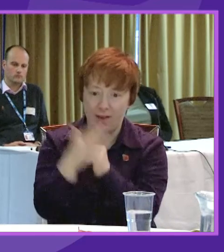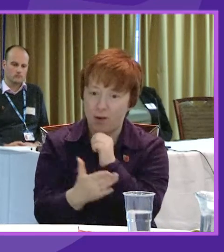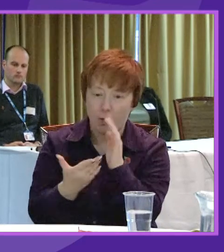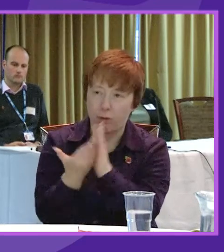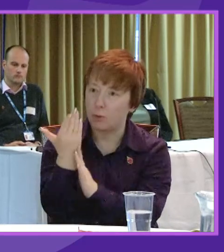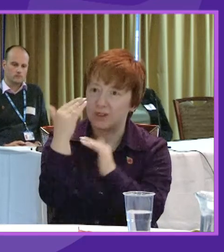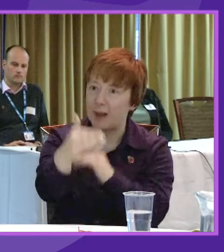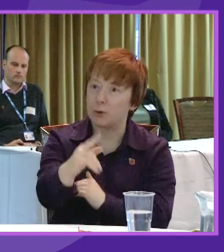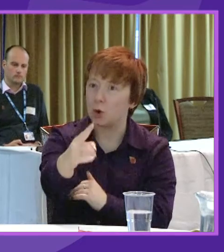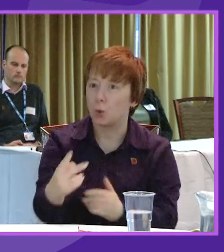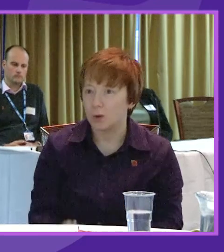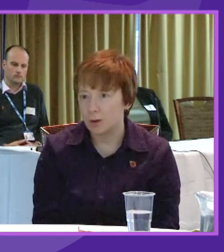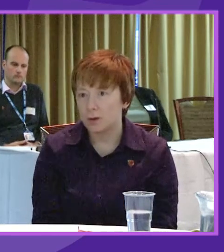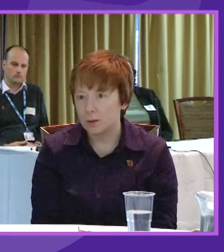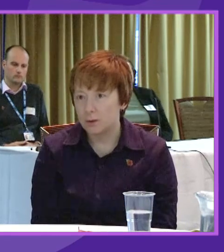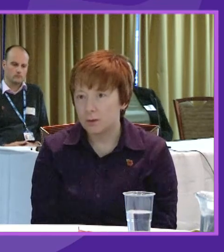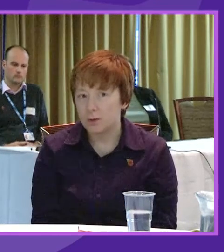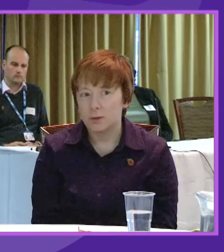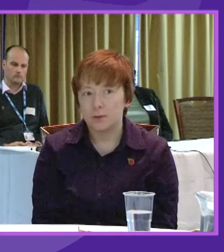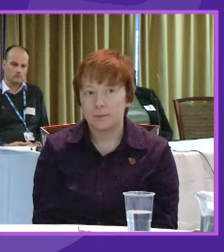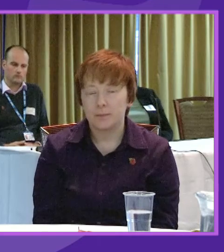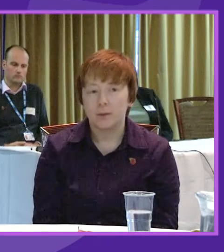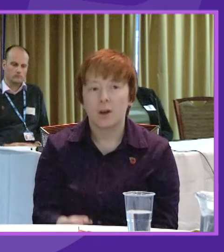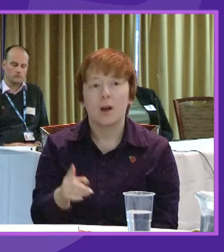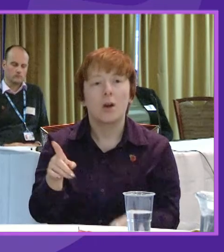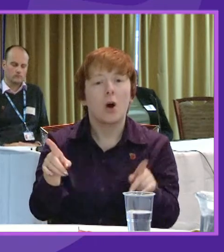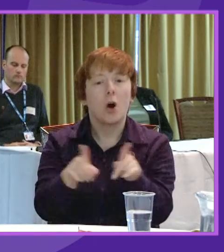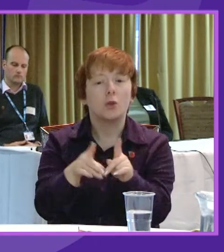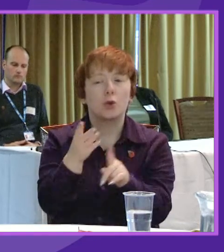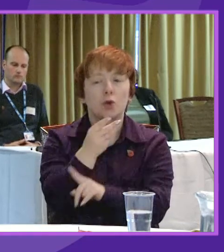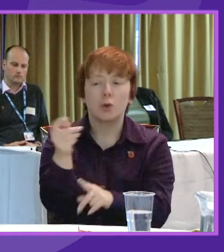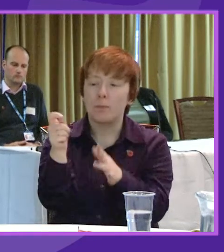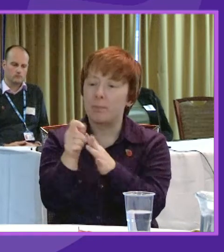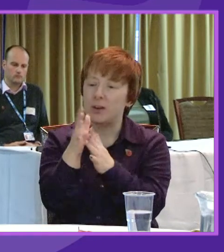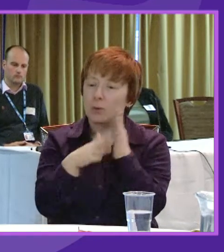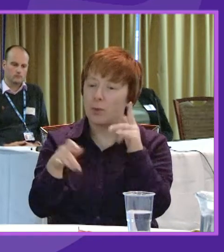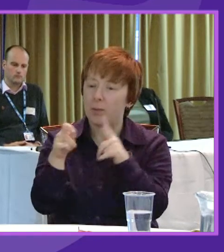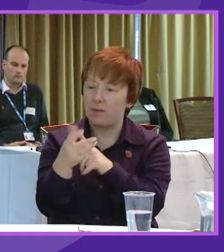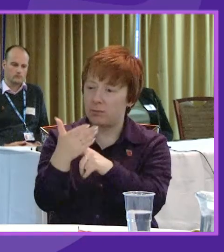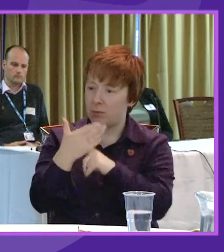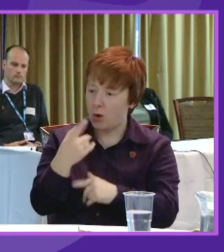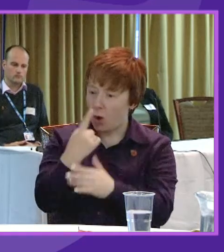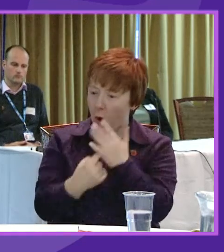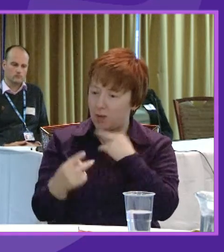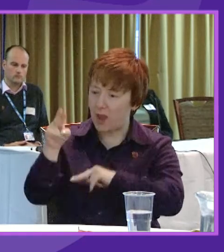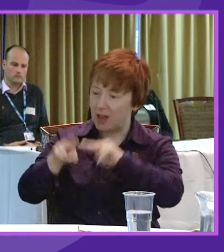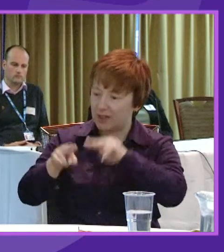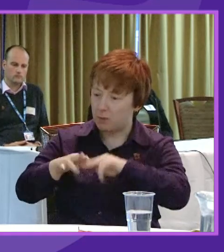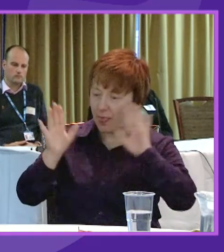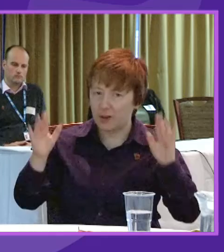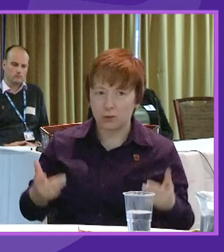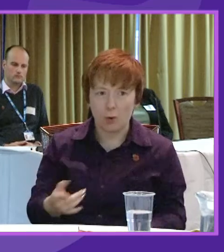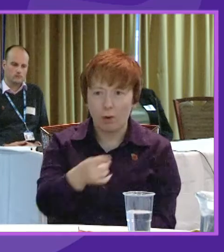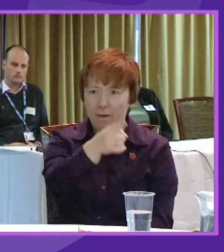were also a small number of people who were expressing concerns about a shift to only being asked to undertake assessments as PWPs and feeling that there was a lack of respect